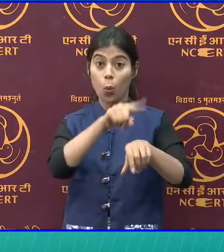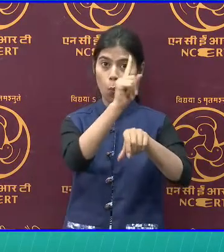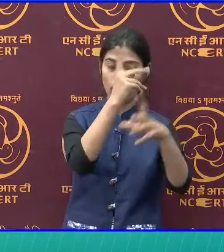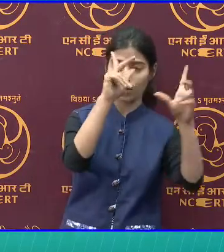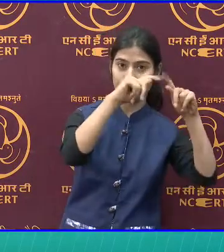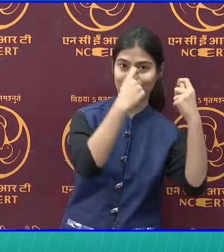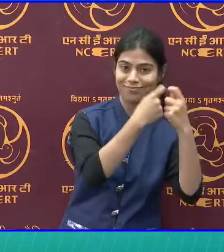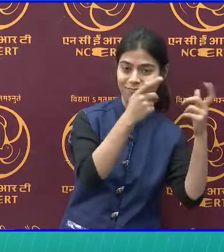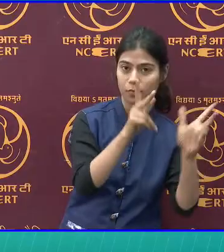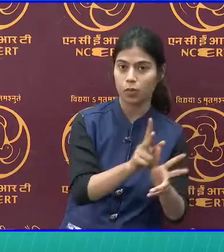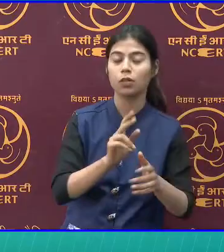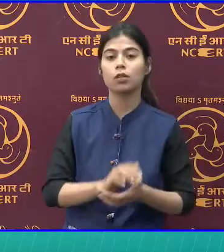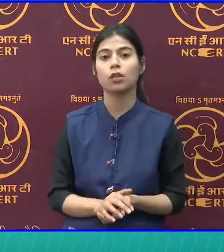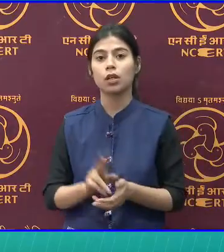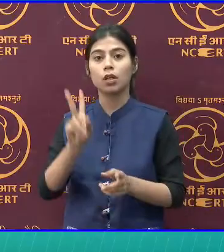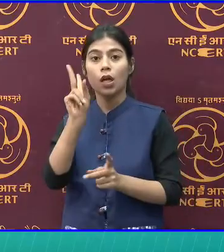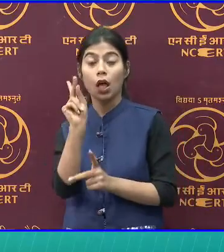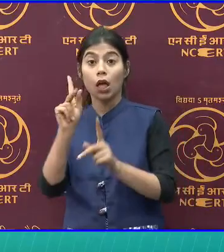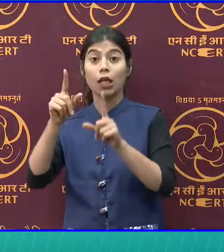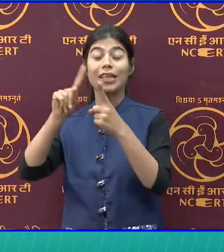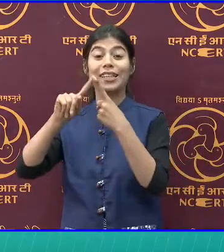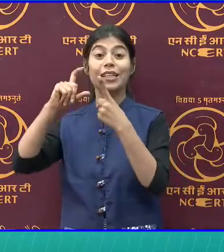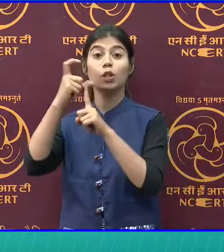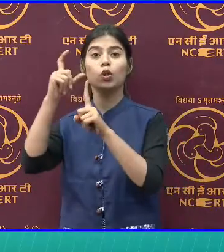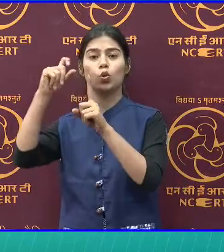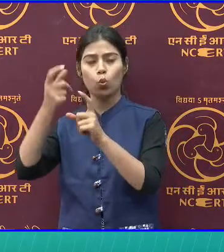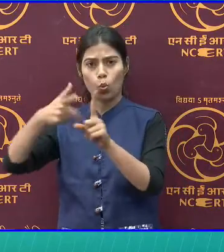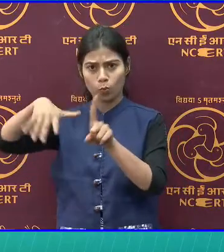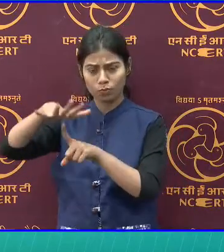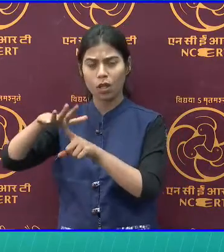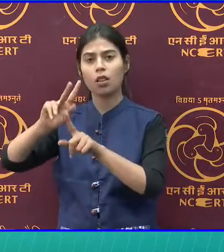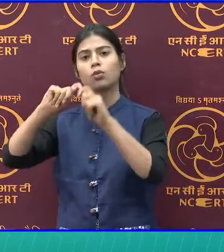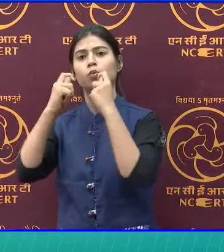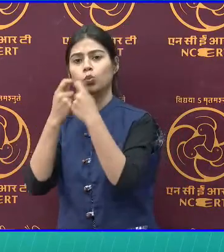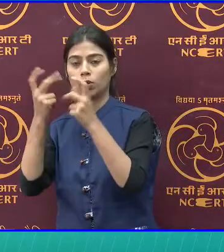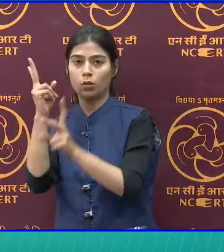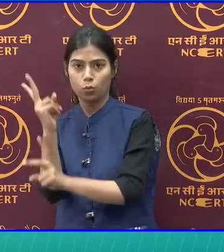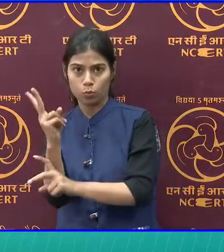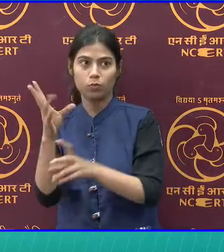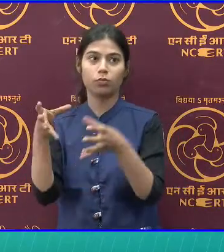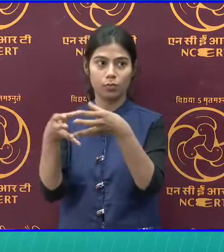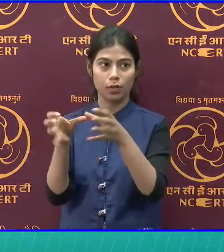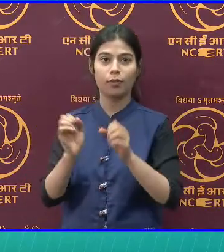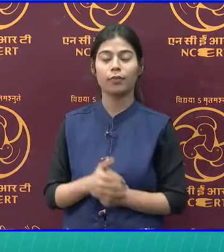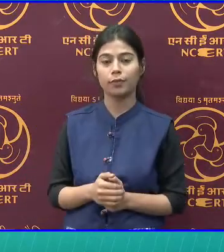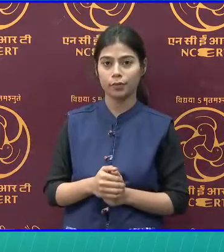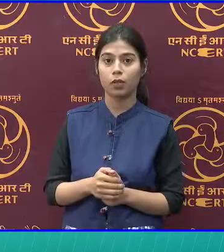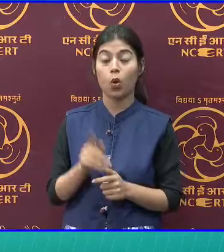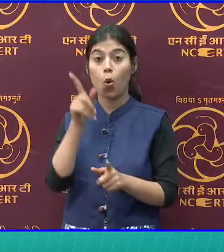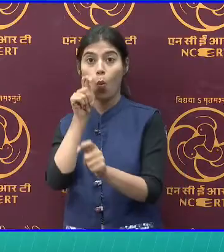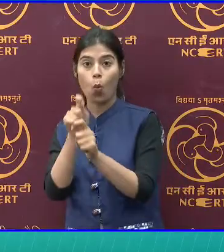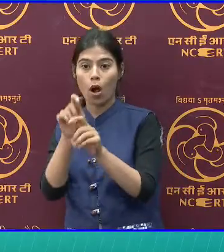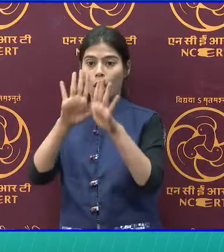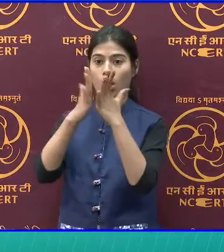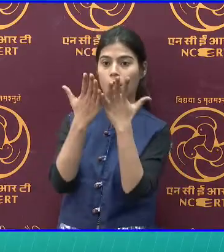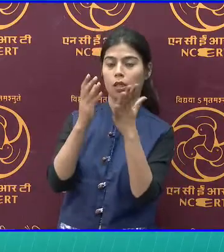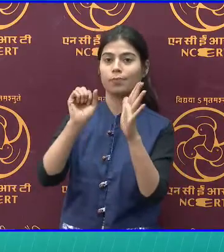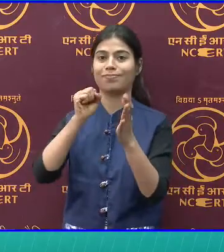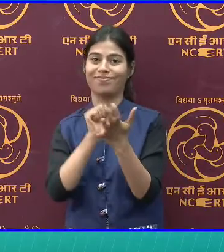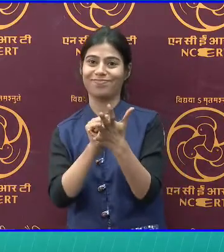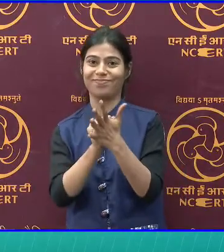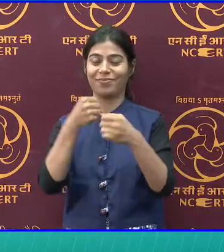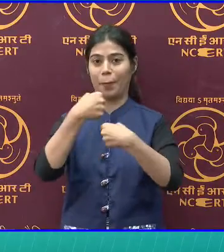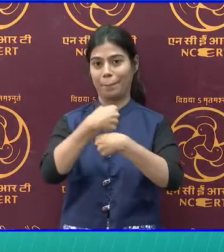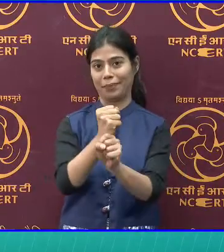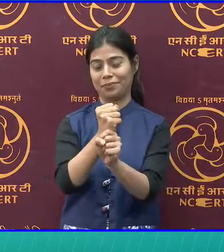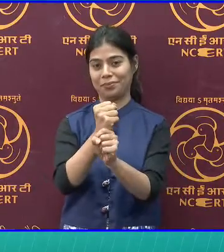team, and curricular area group economics. These two teams worked on the textbook. So they found